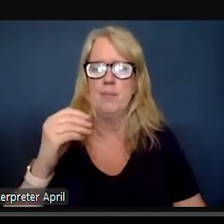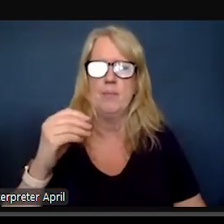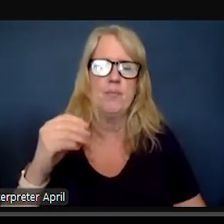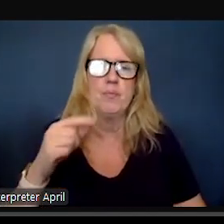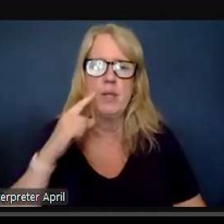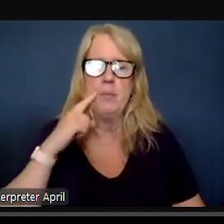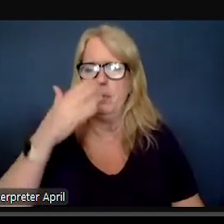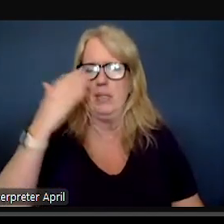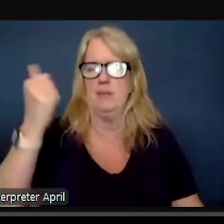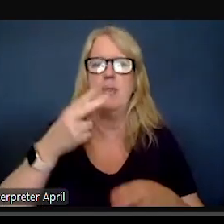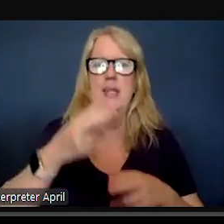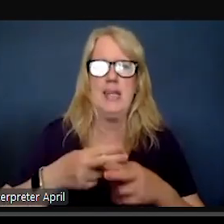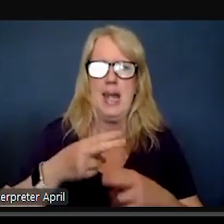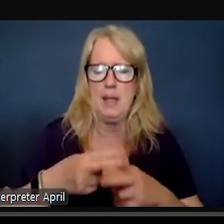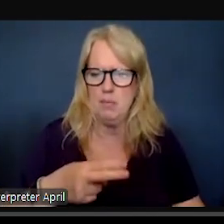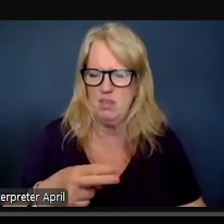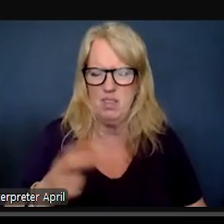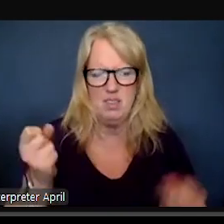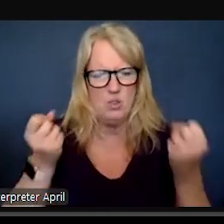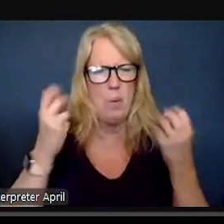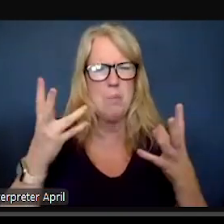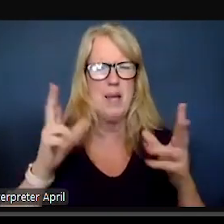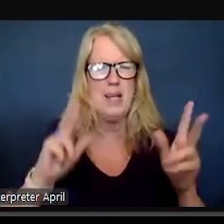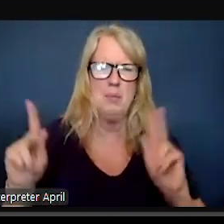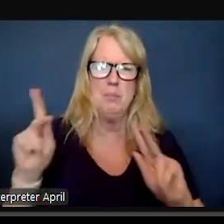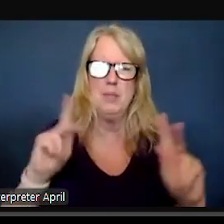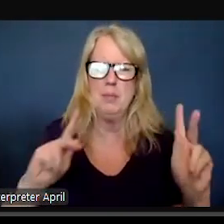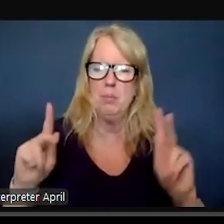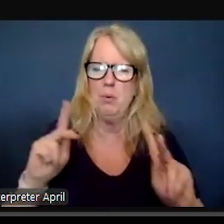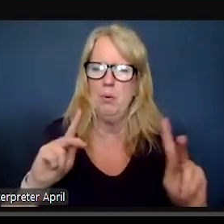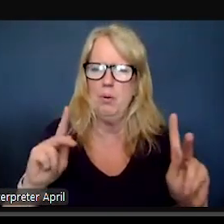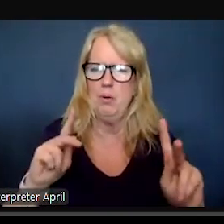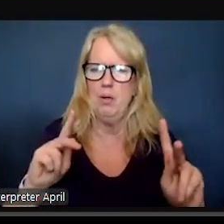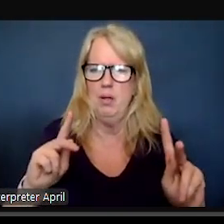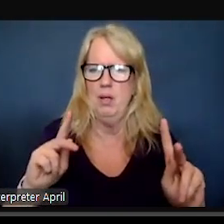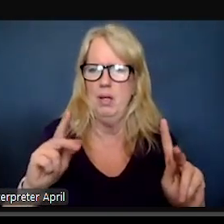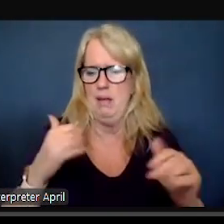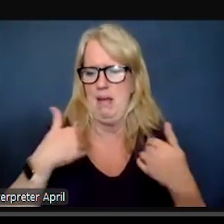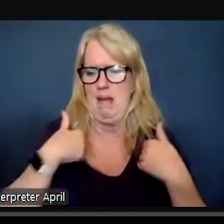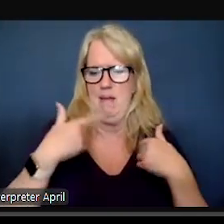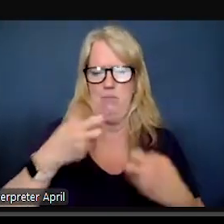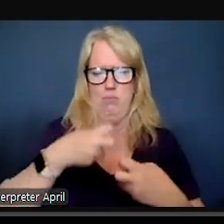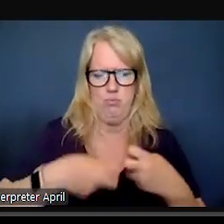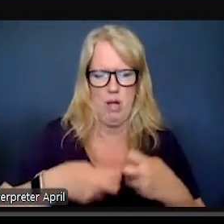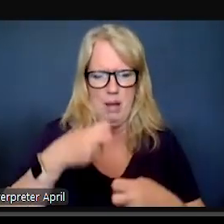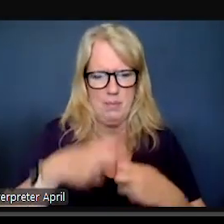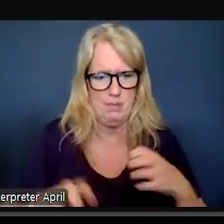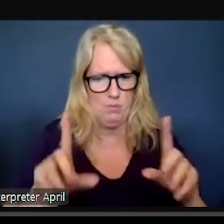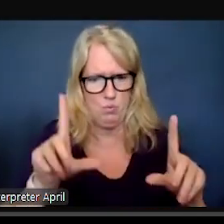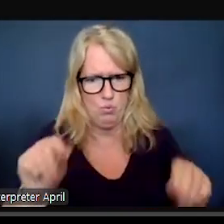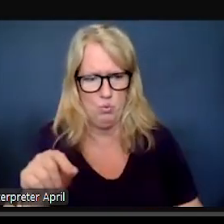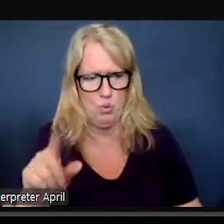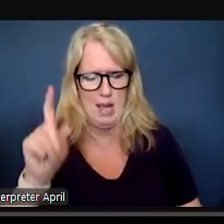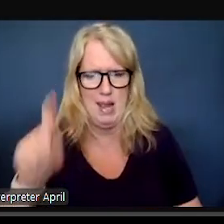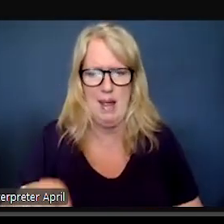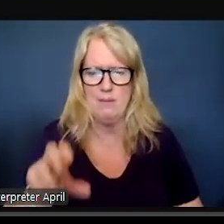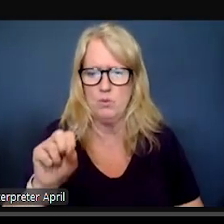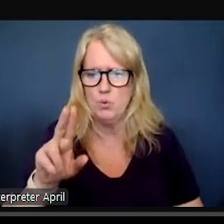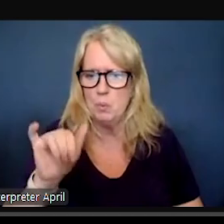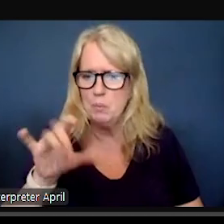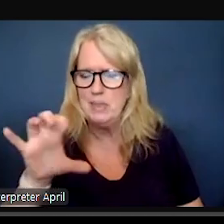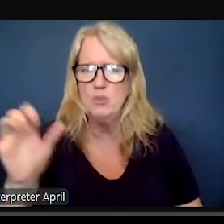the name. And a lot of people have this problem knowing, like, do I have to be in